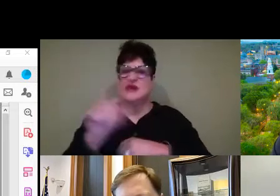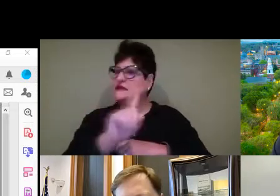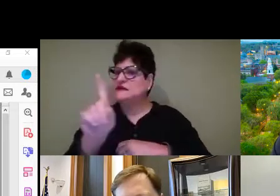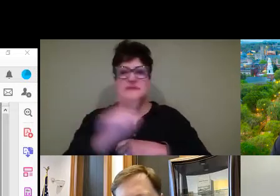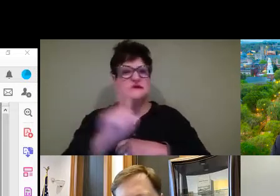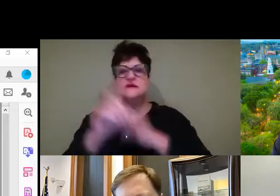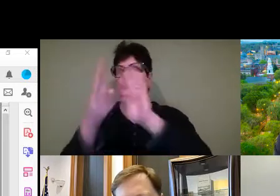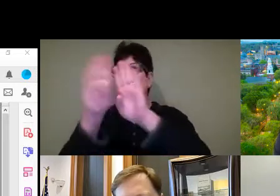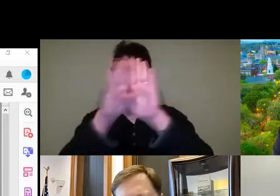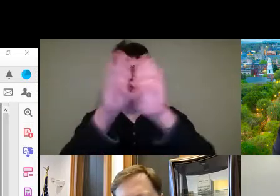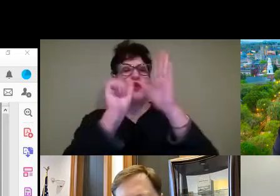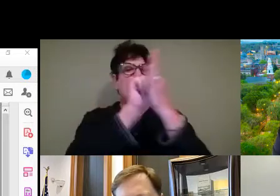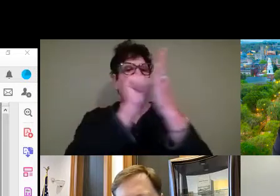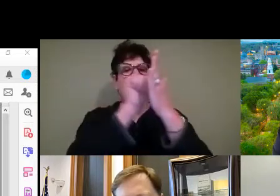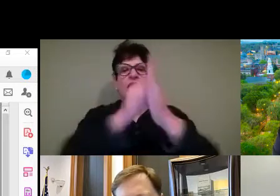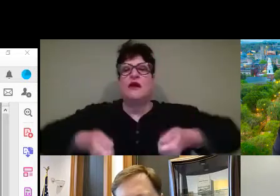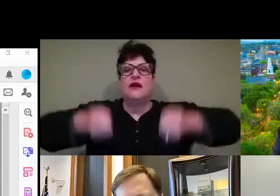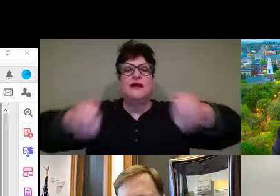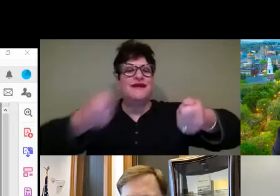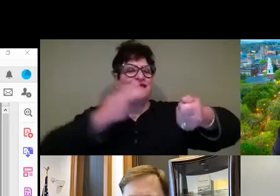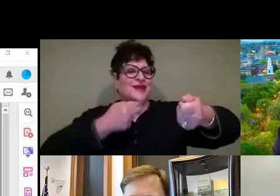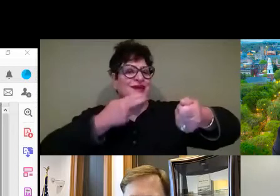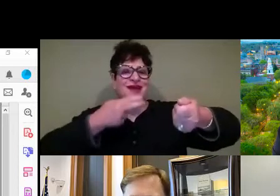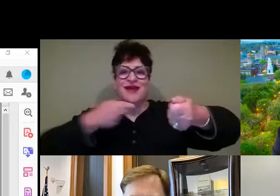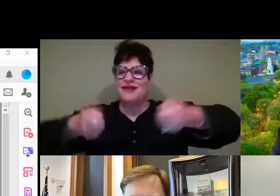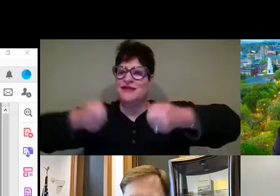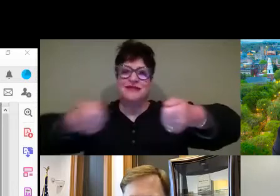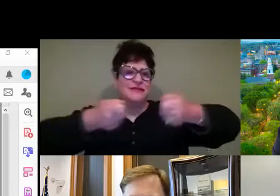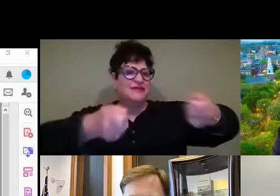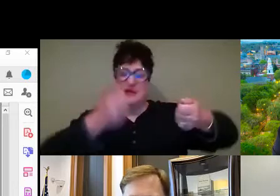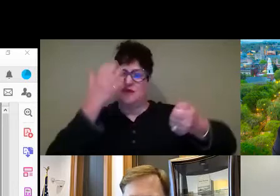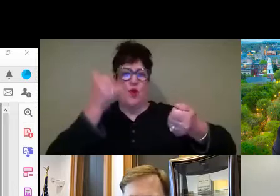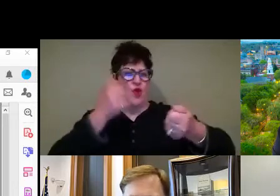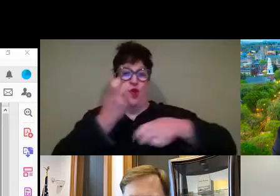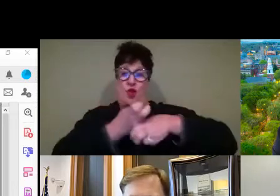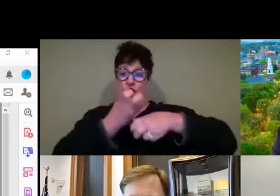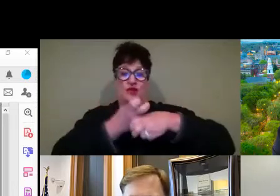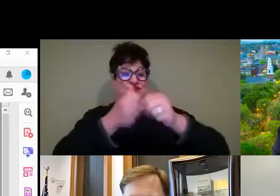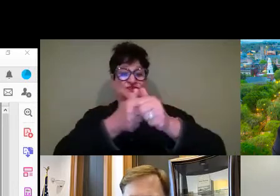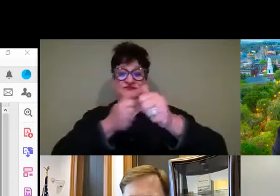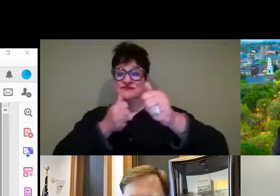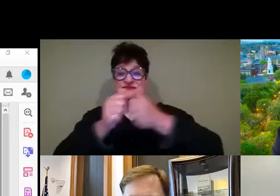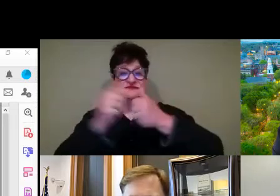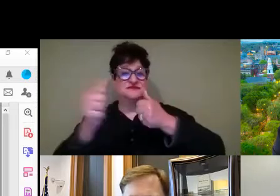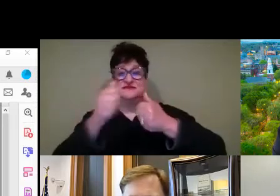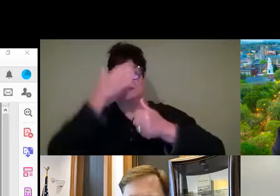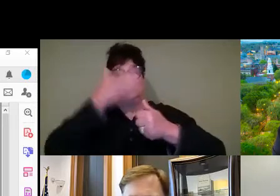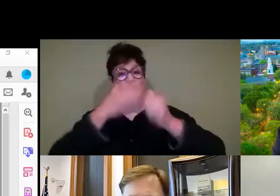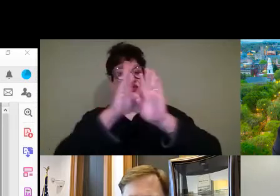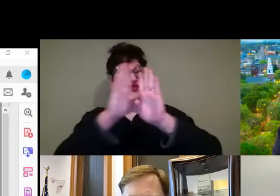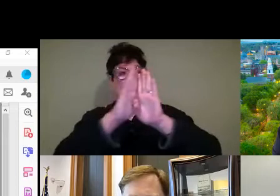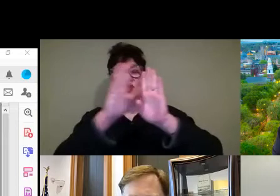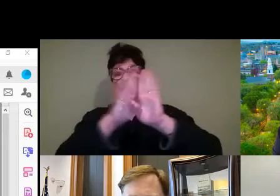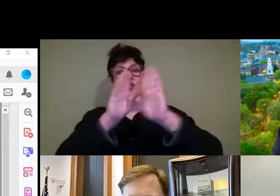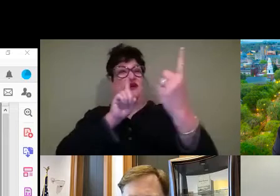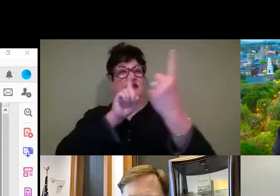trick-or-treating, because it's really difficult to maintain proper social distancing on porches and front doors and ensuring that